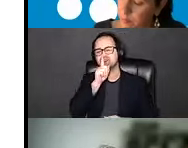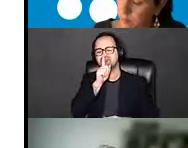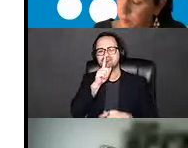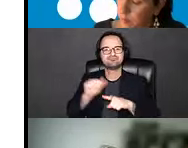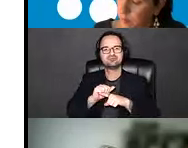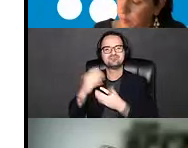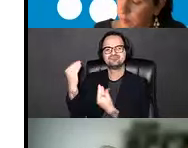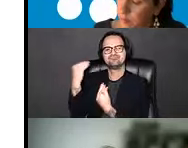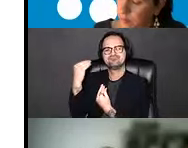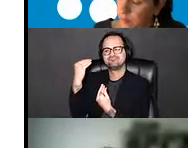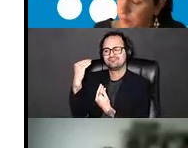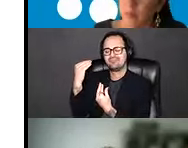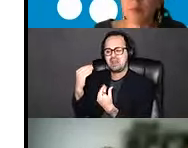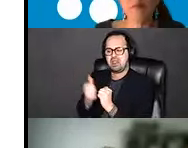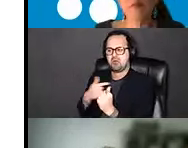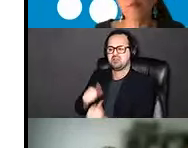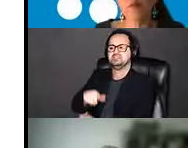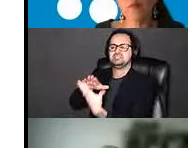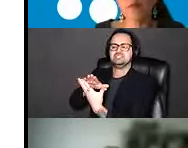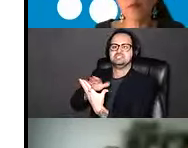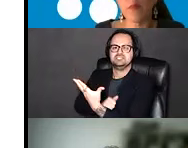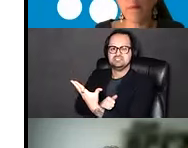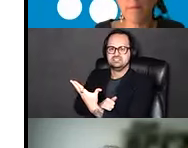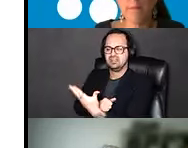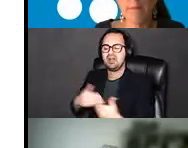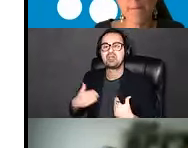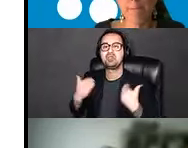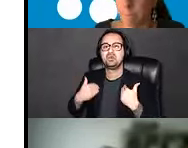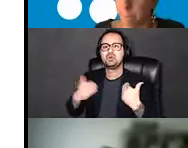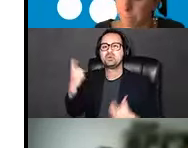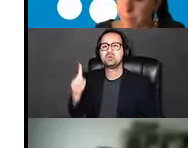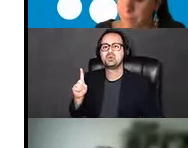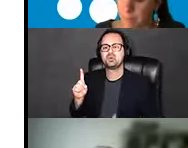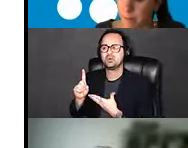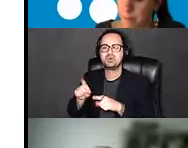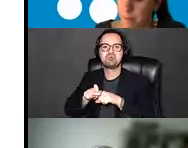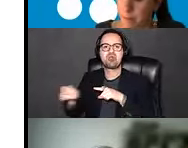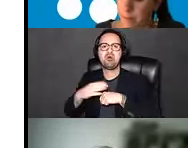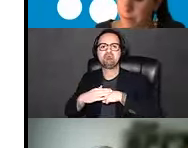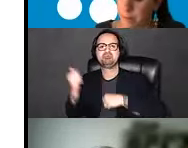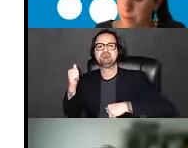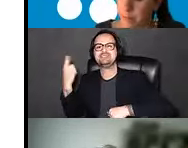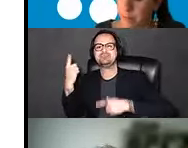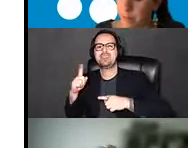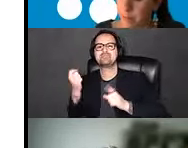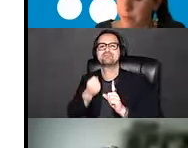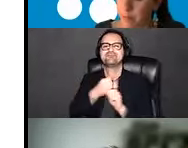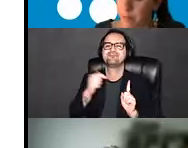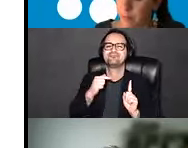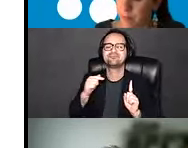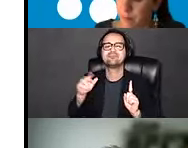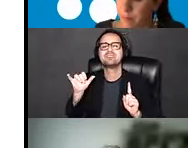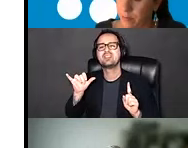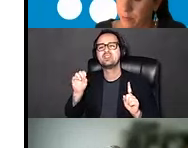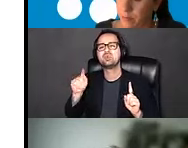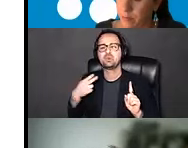you address a youth, like a call about something that's going on with a youth,